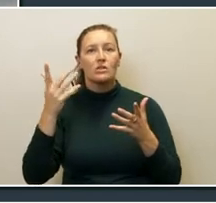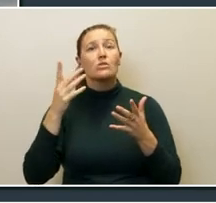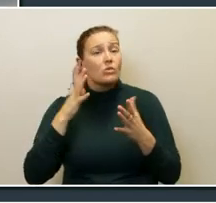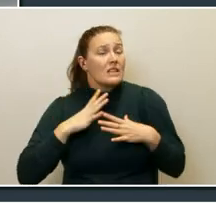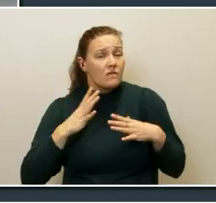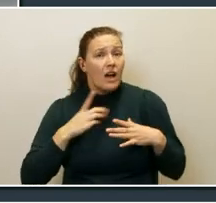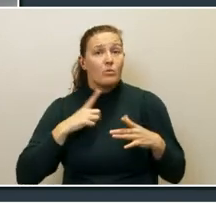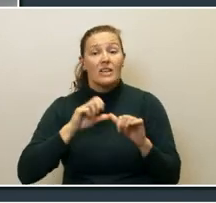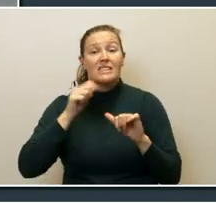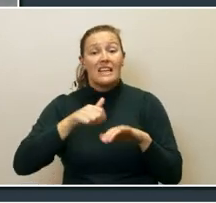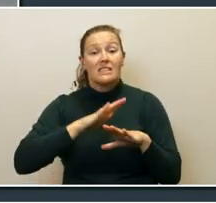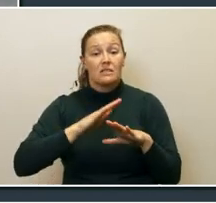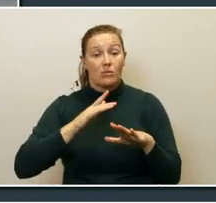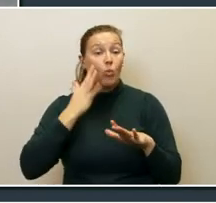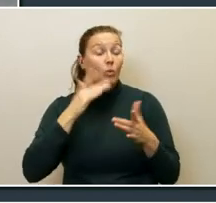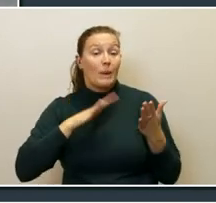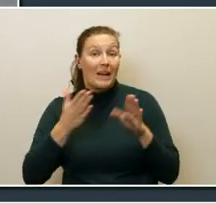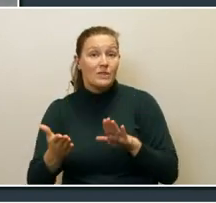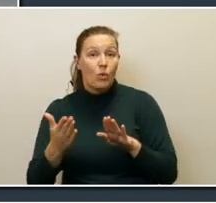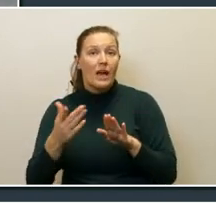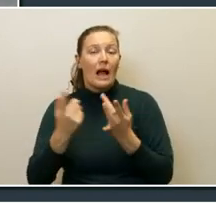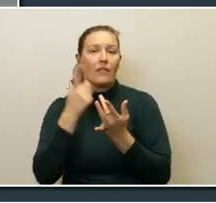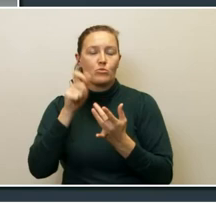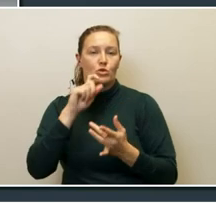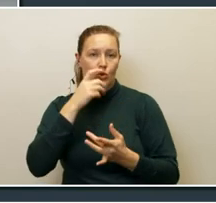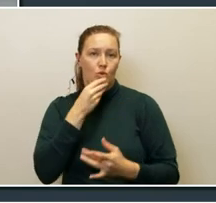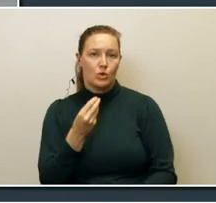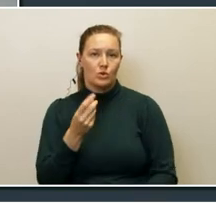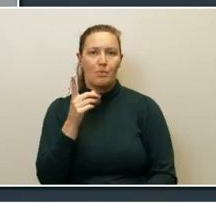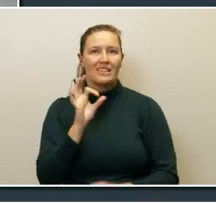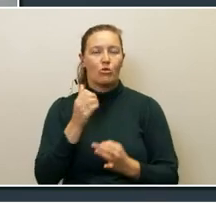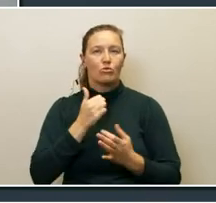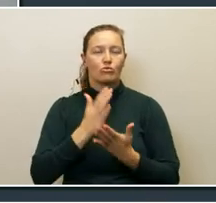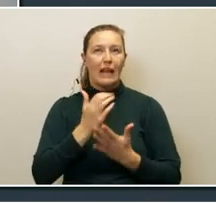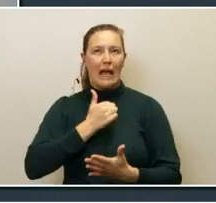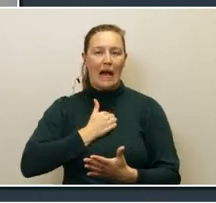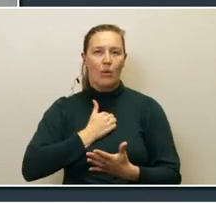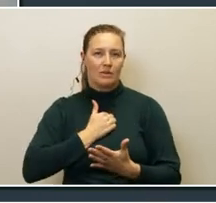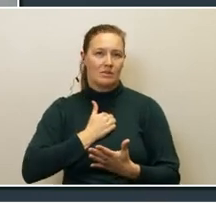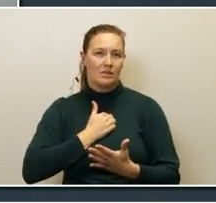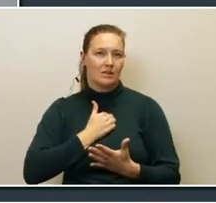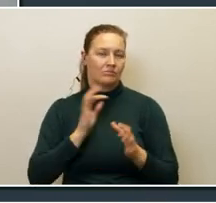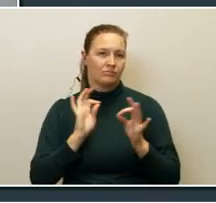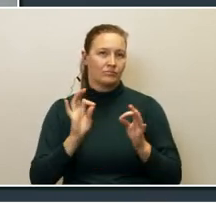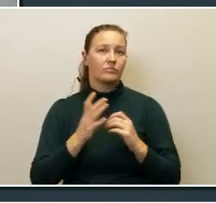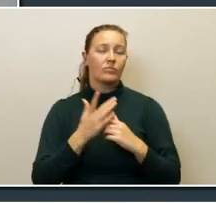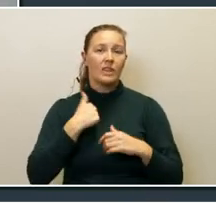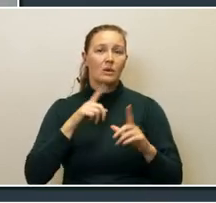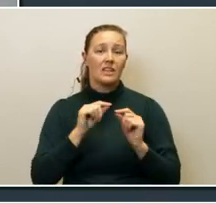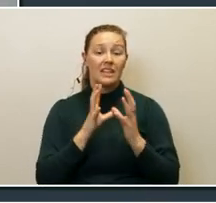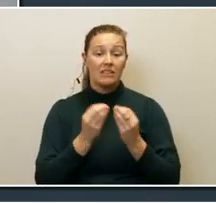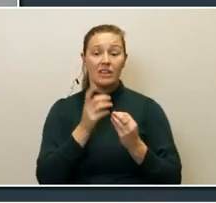when we go into glory, but it's not really ours. So we've done everything that we can